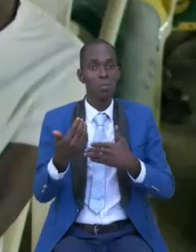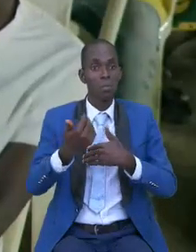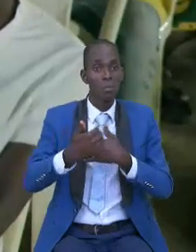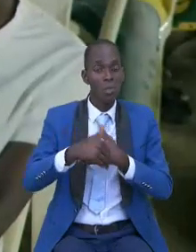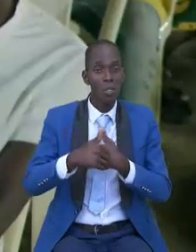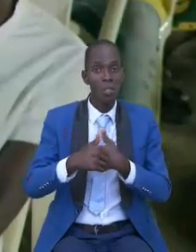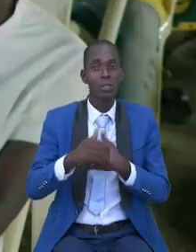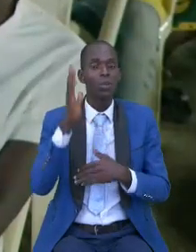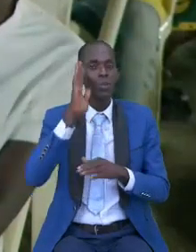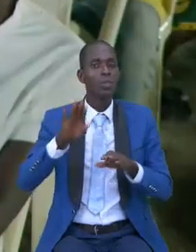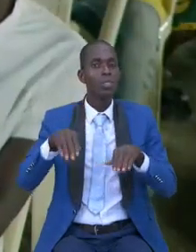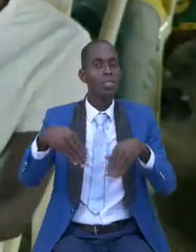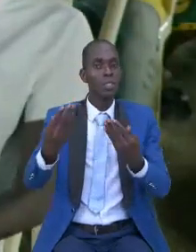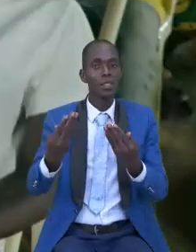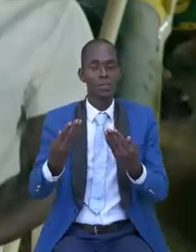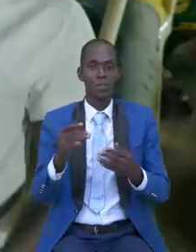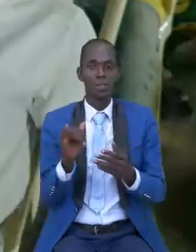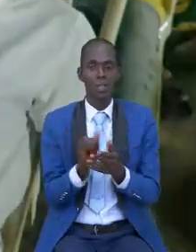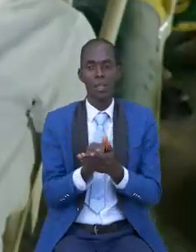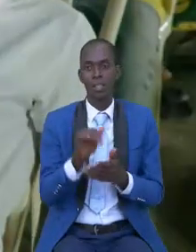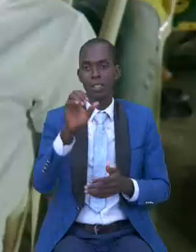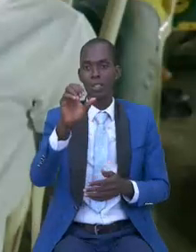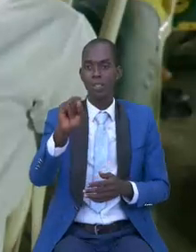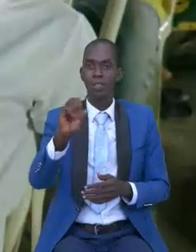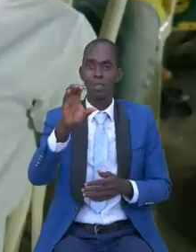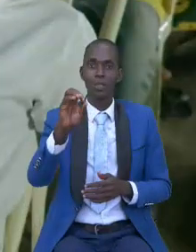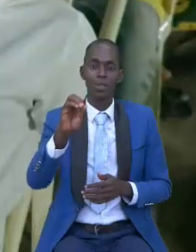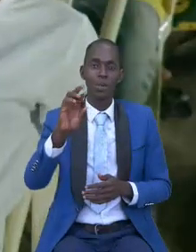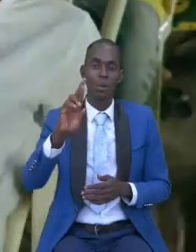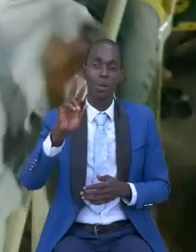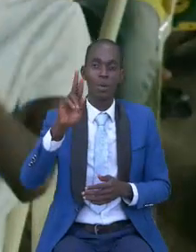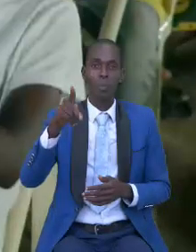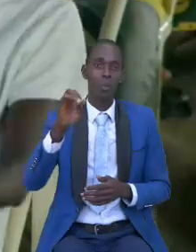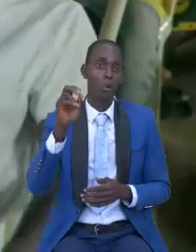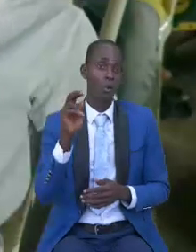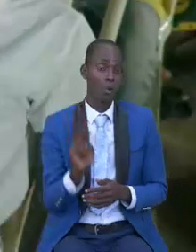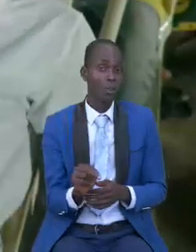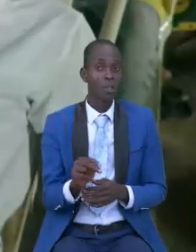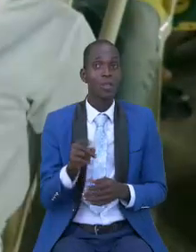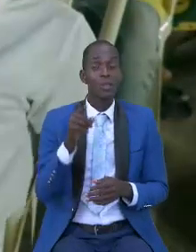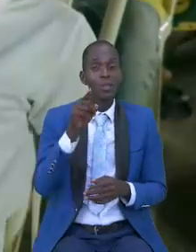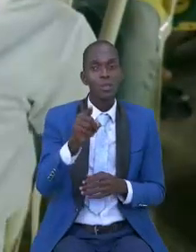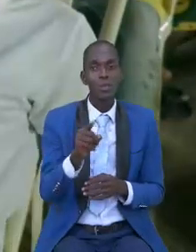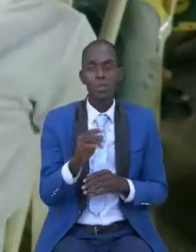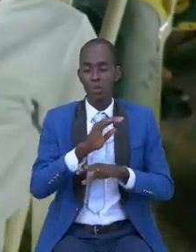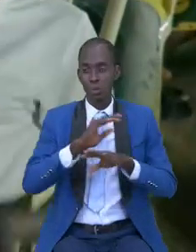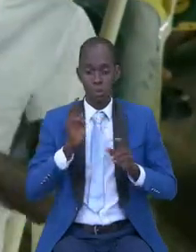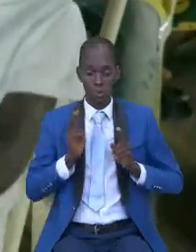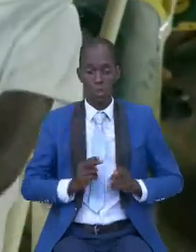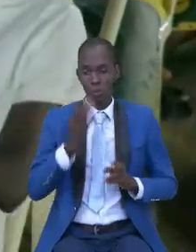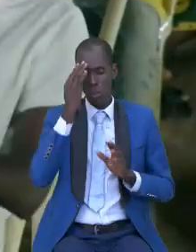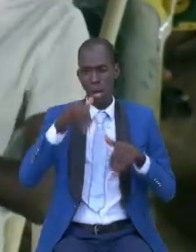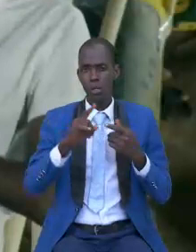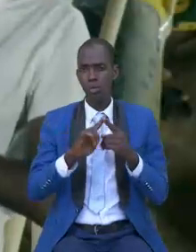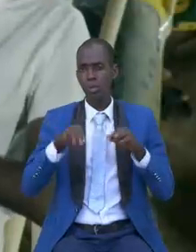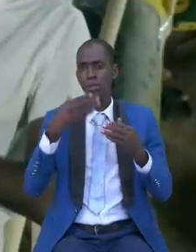scorpion? If you, human beings, being so evil, you give good things to your children,